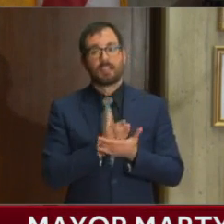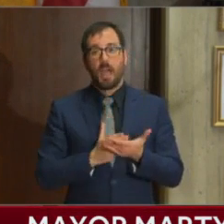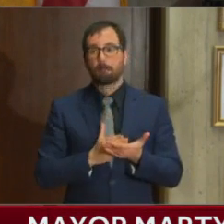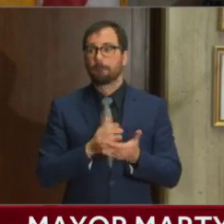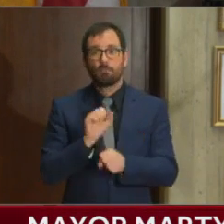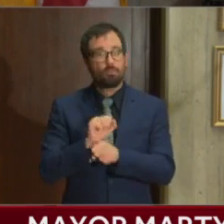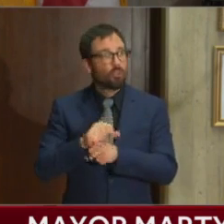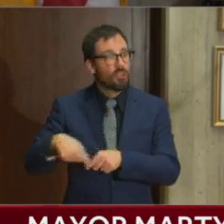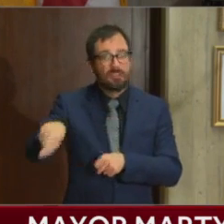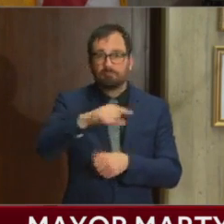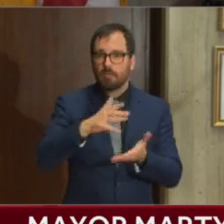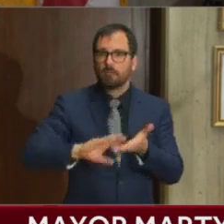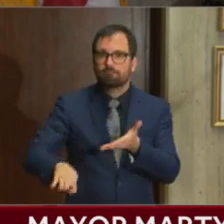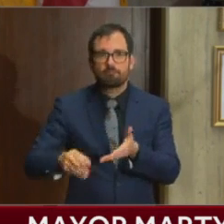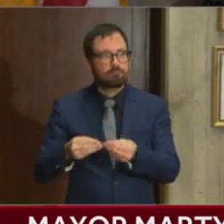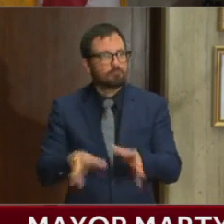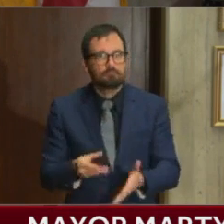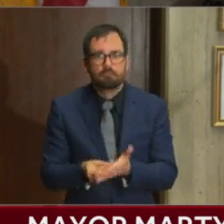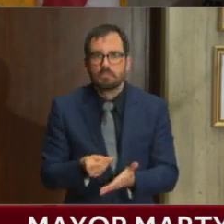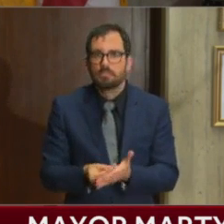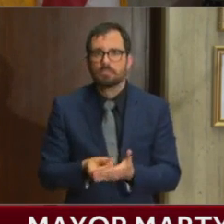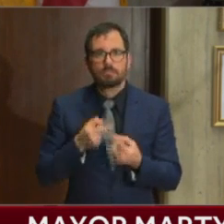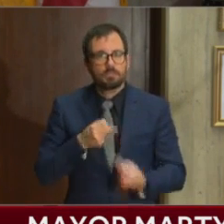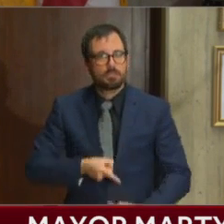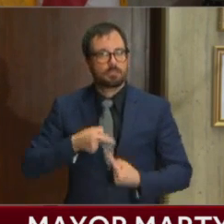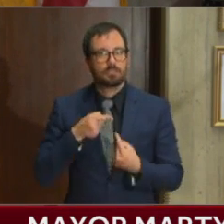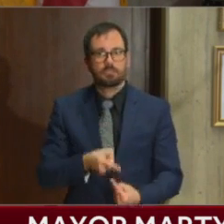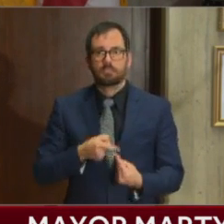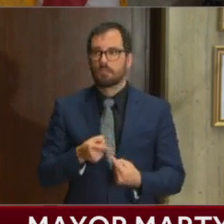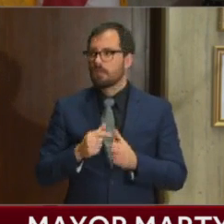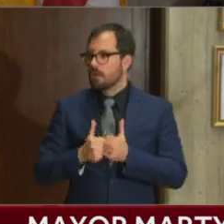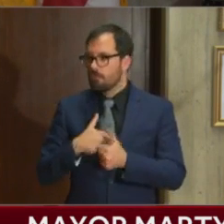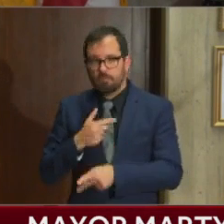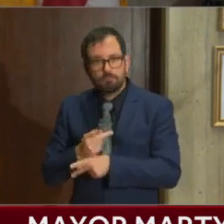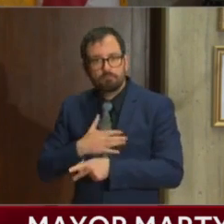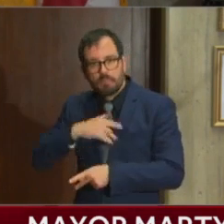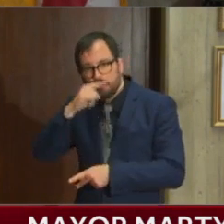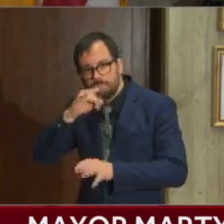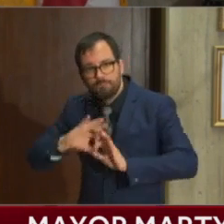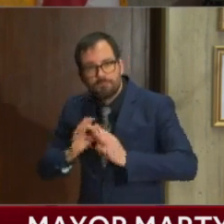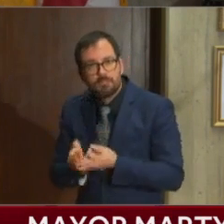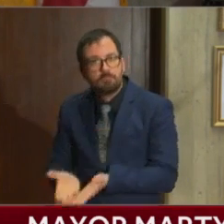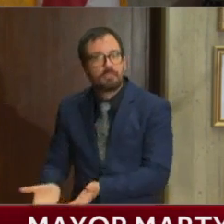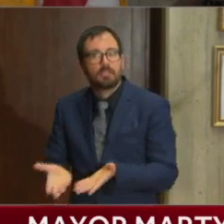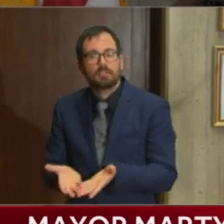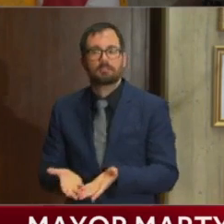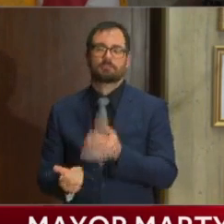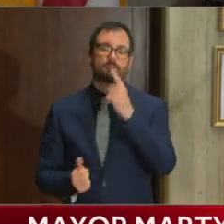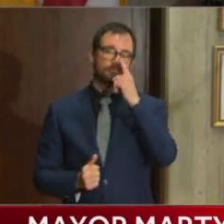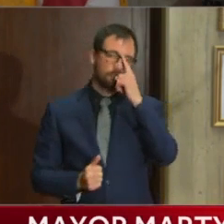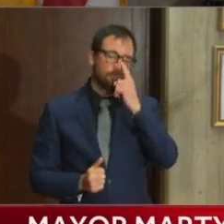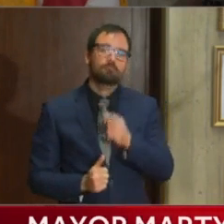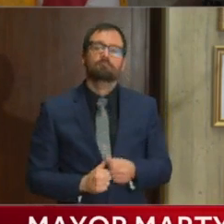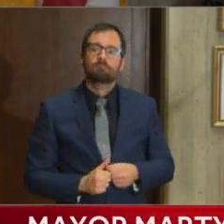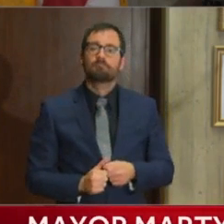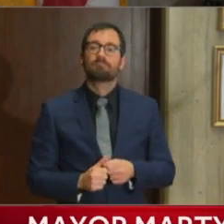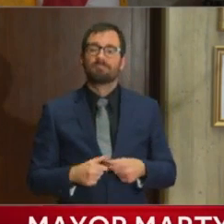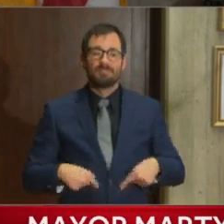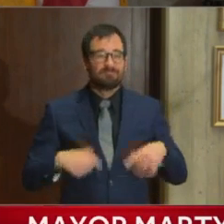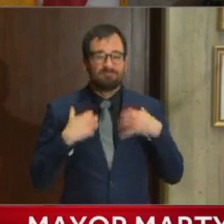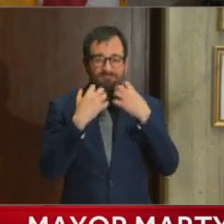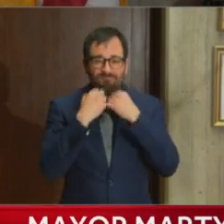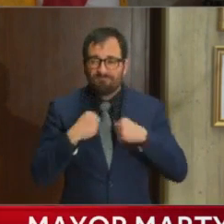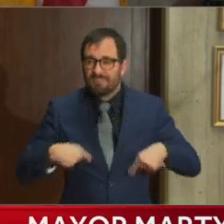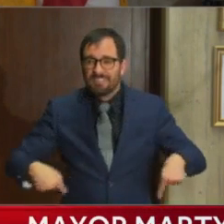through it all, many of the people we want to wrap our arms around the most are the very people we must keep at arm's length for their